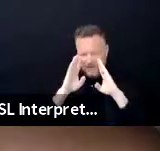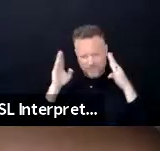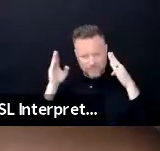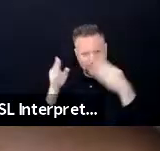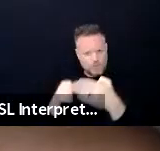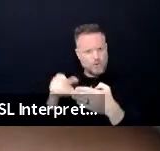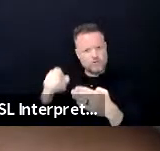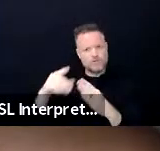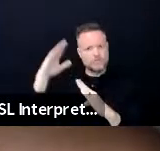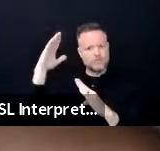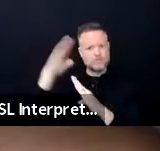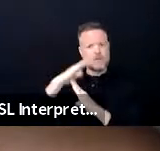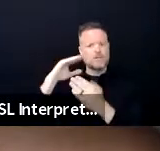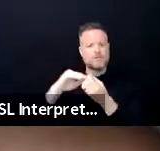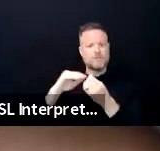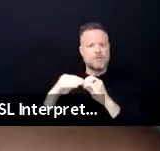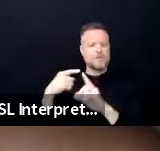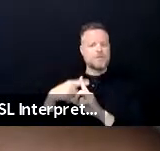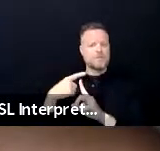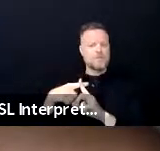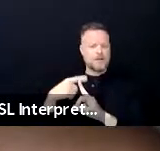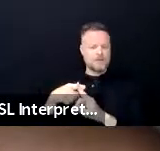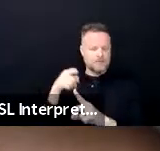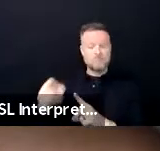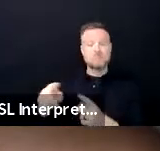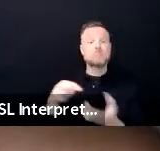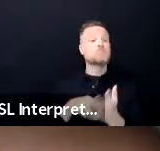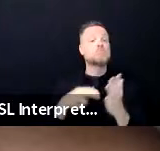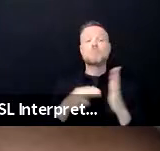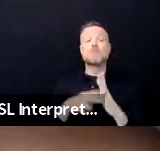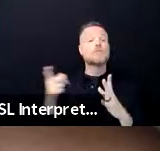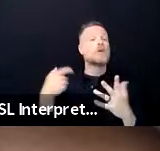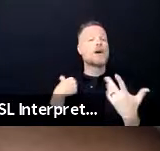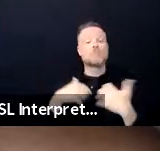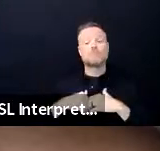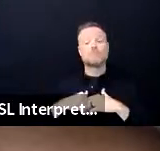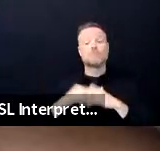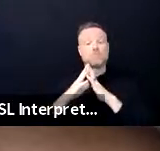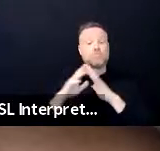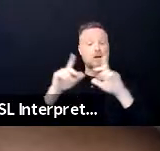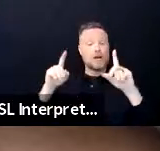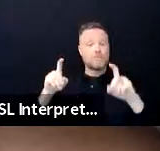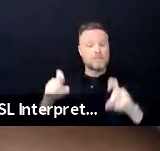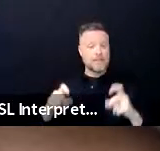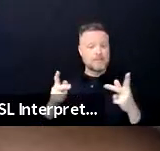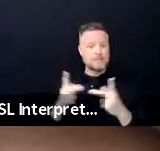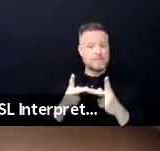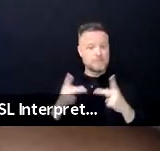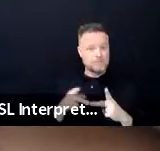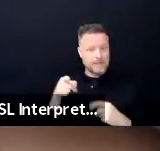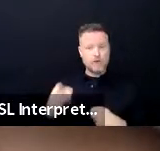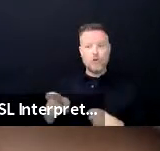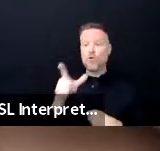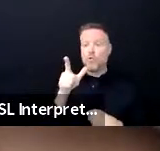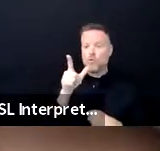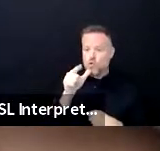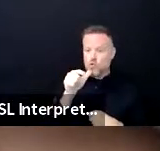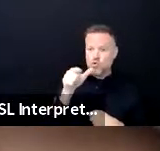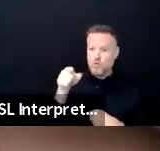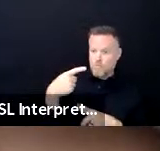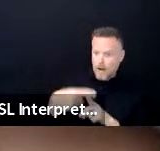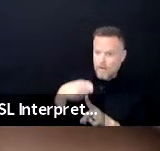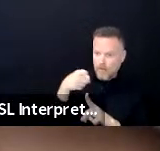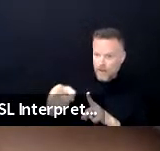places. And that meant we had to provide pop-up testing in places where the people were. We